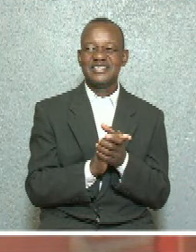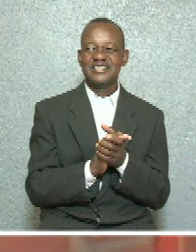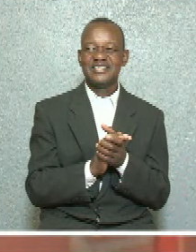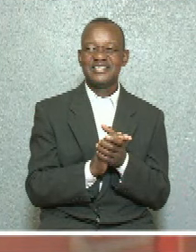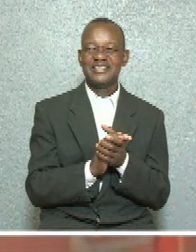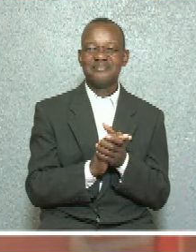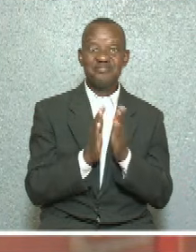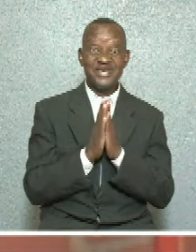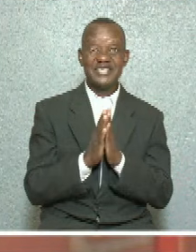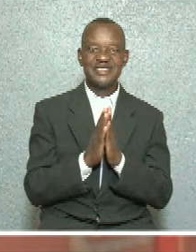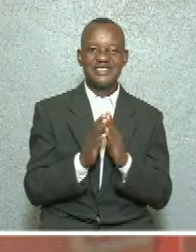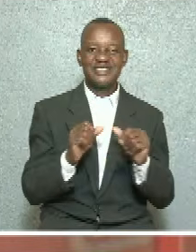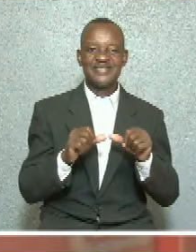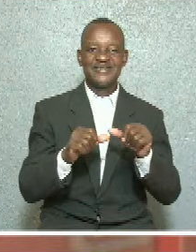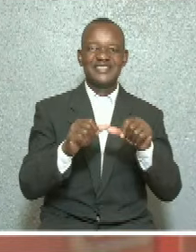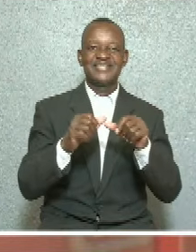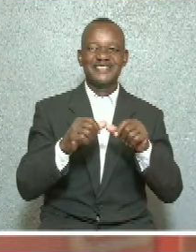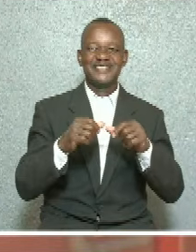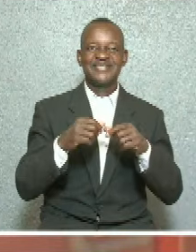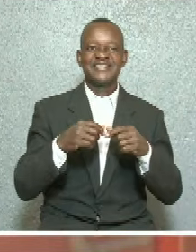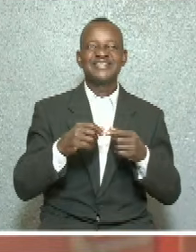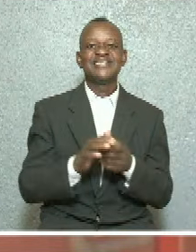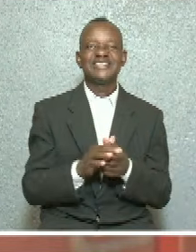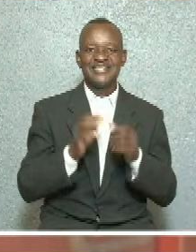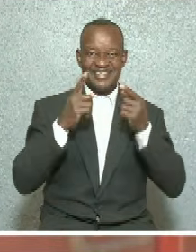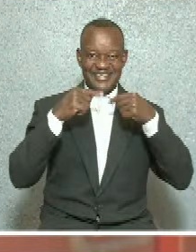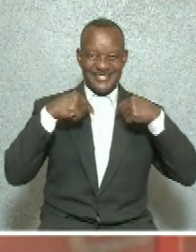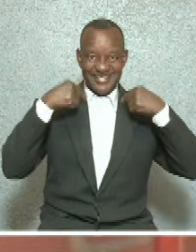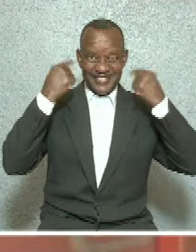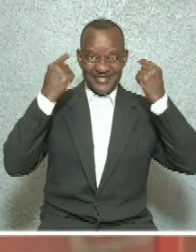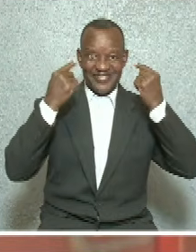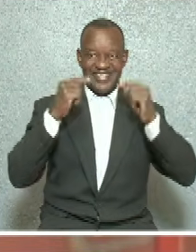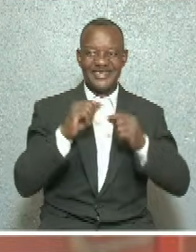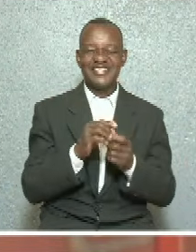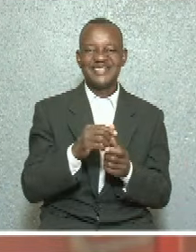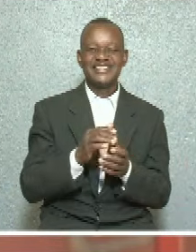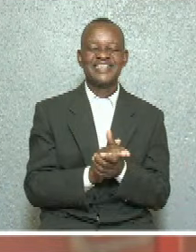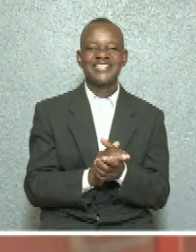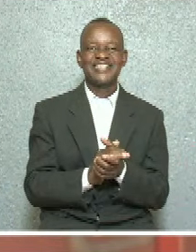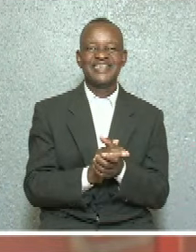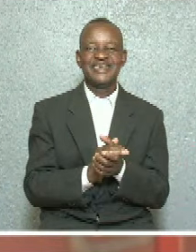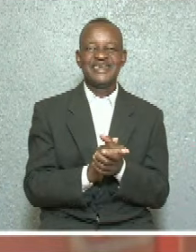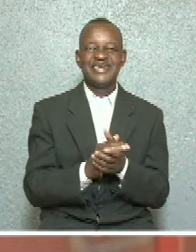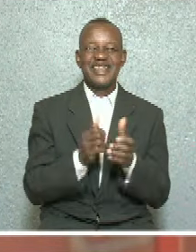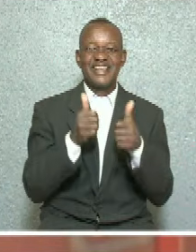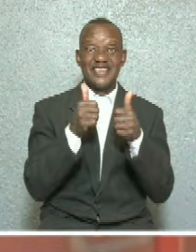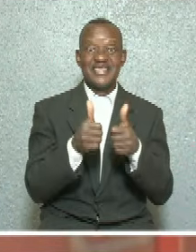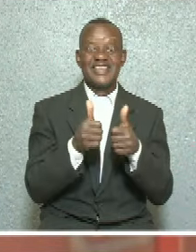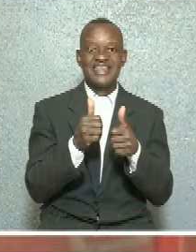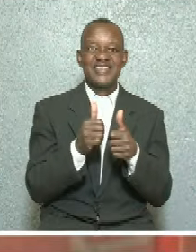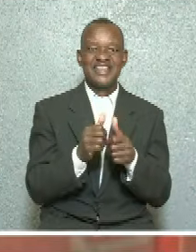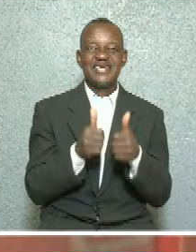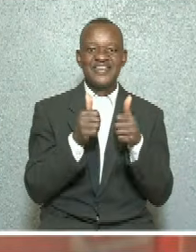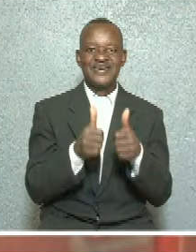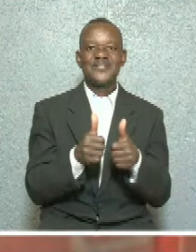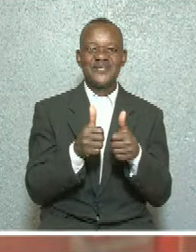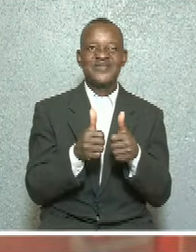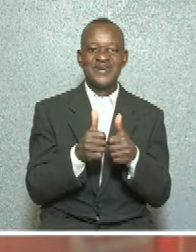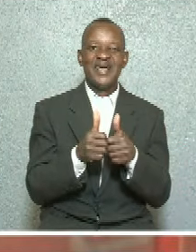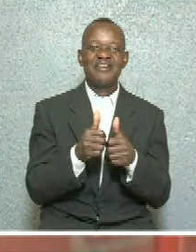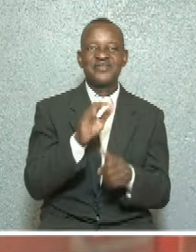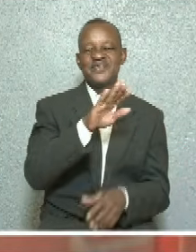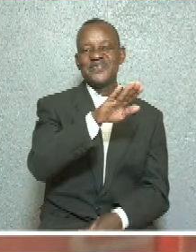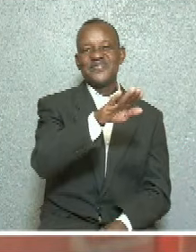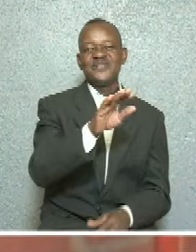know, right? Thanks. Well, good afternoon, ladies and gentlemen. Good afternoon, dear kids,